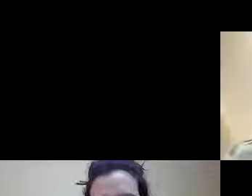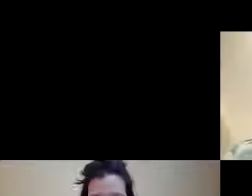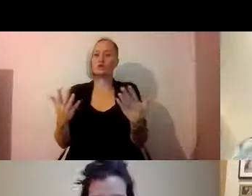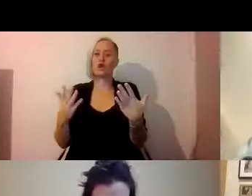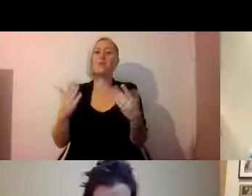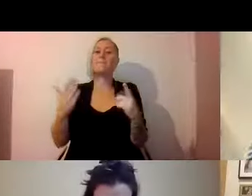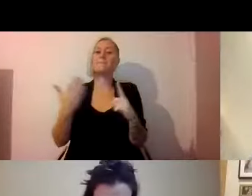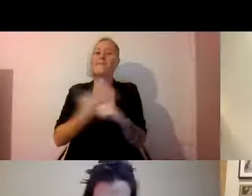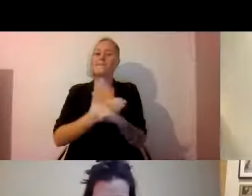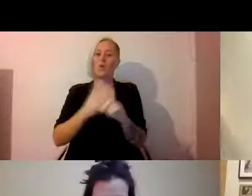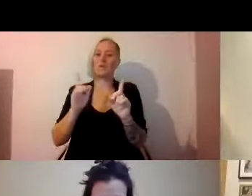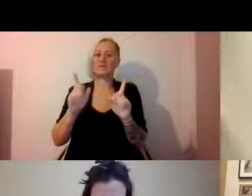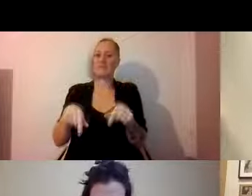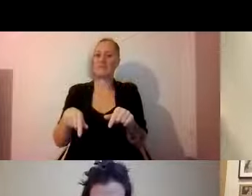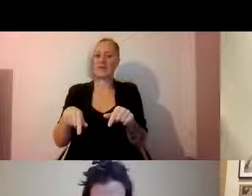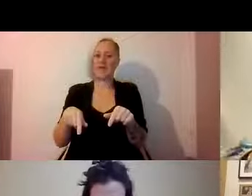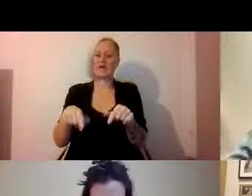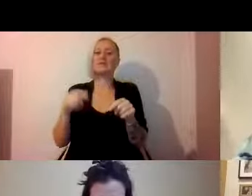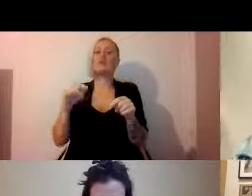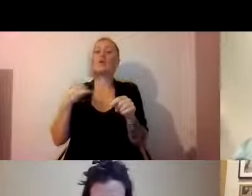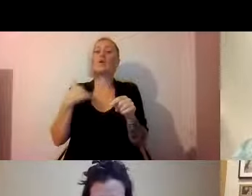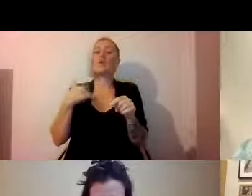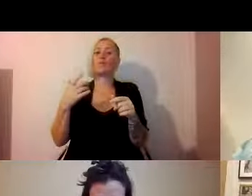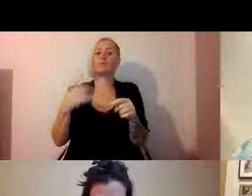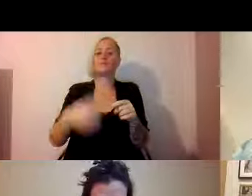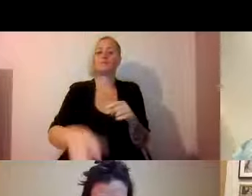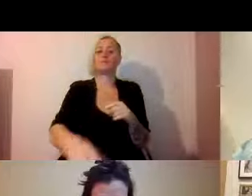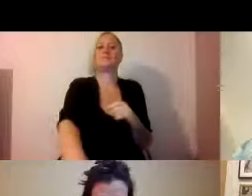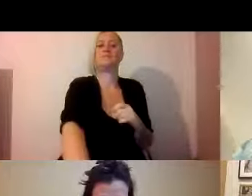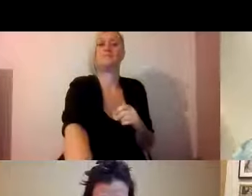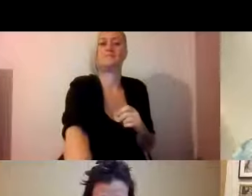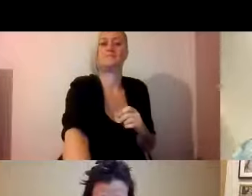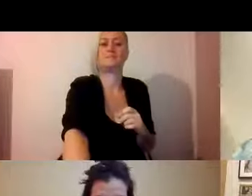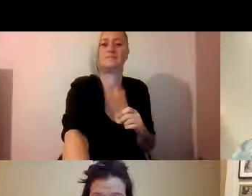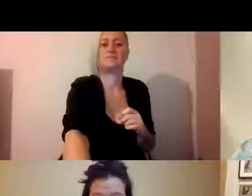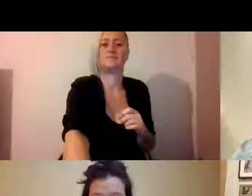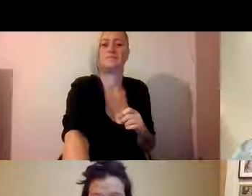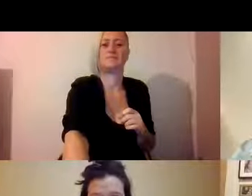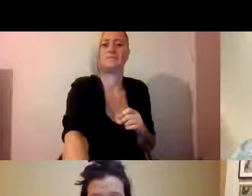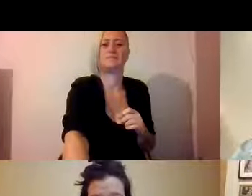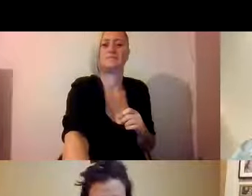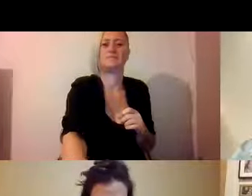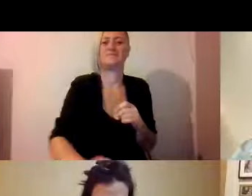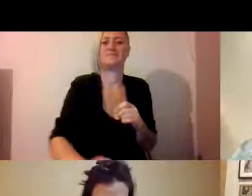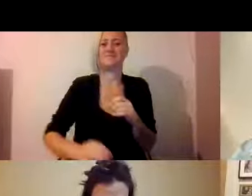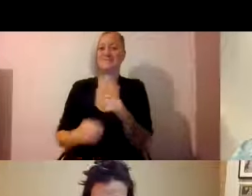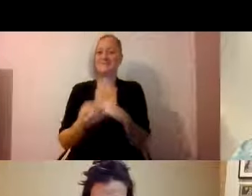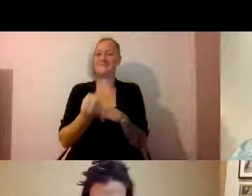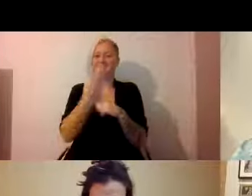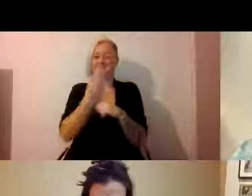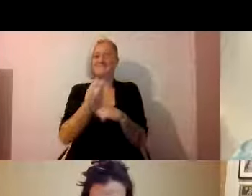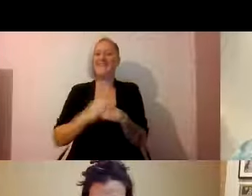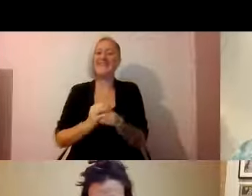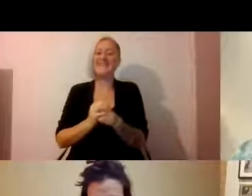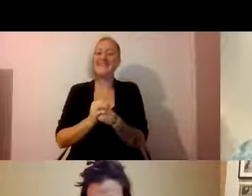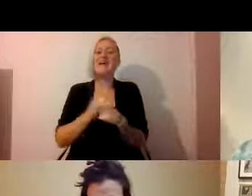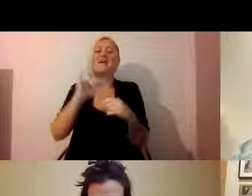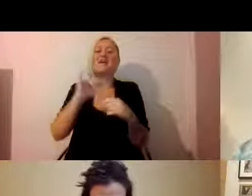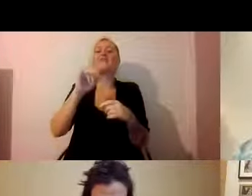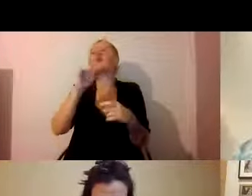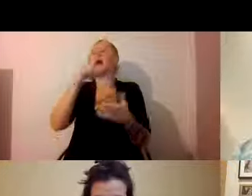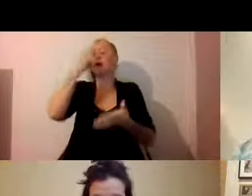Before we get started, I'd like to take a moment to acknowledge the traditional custodians and rightful owners of